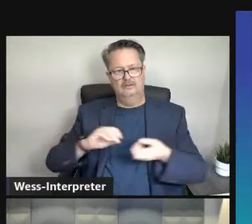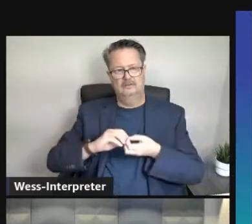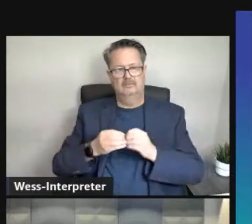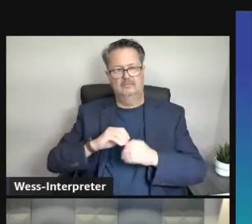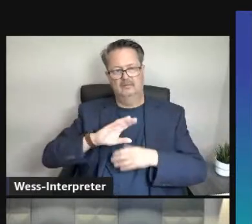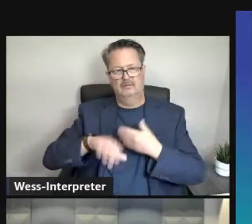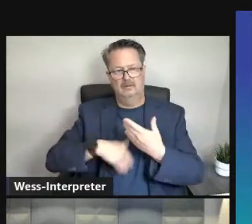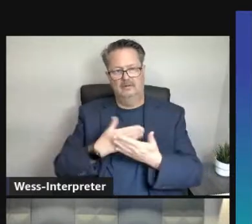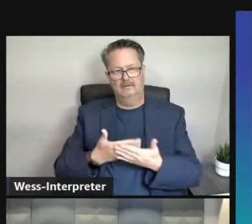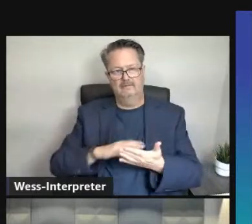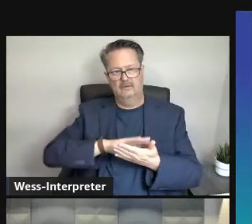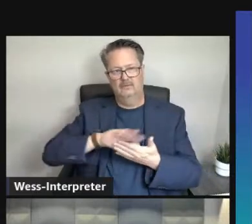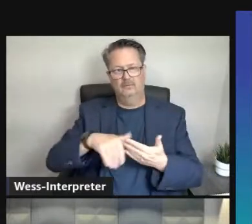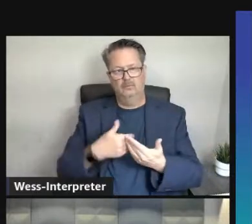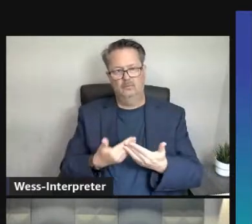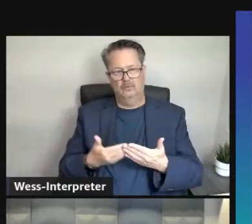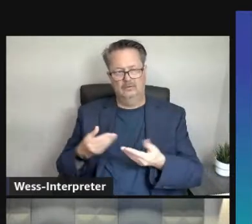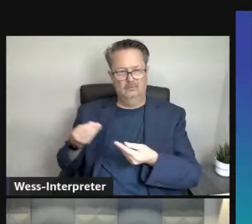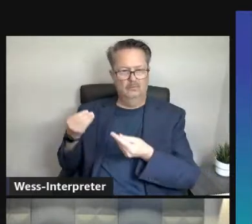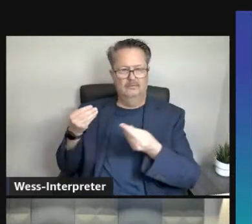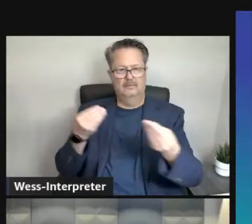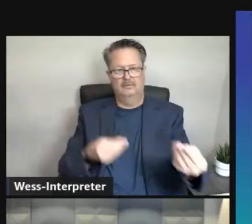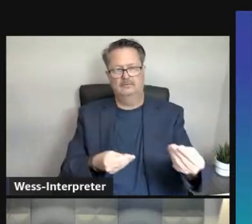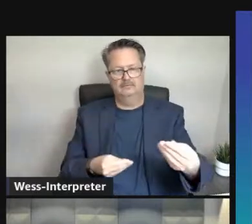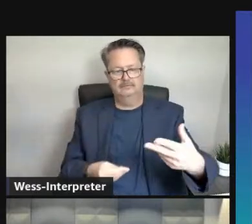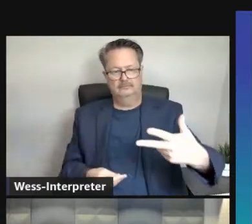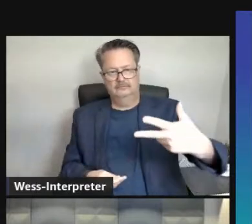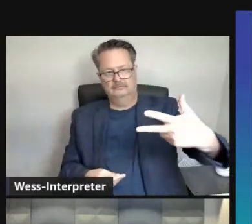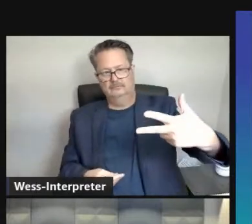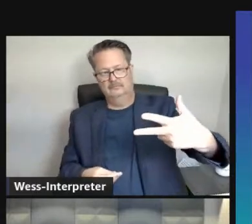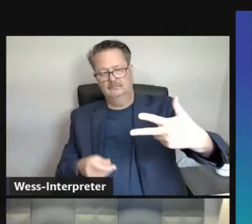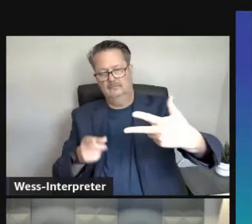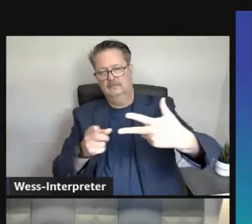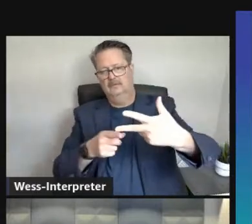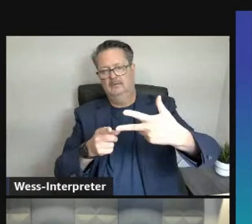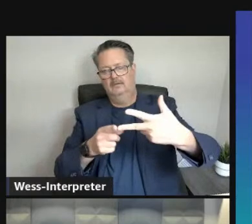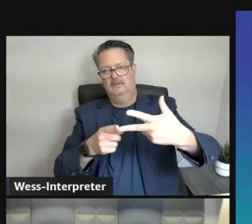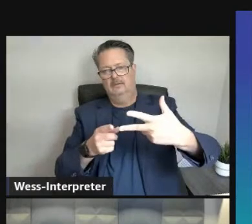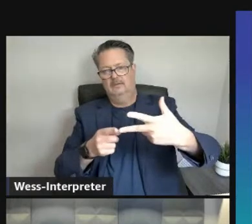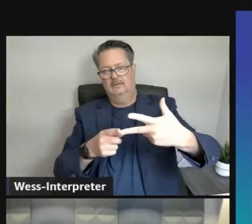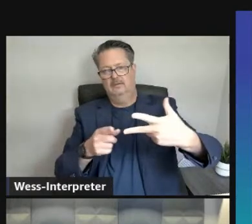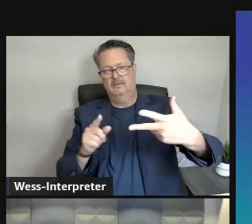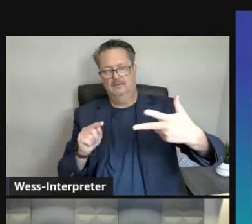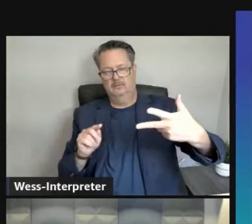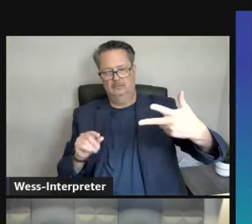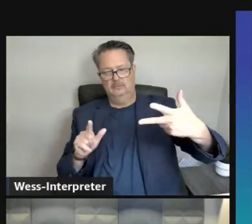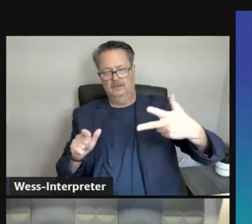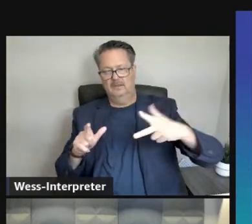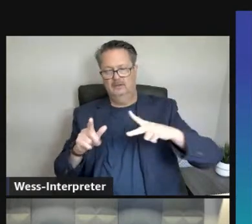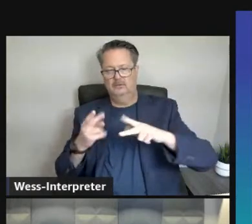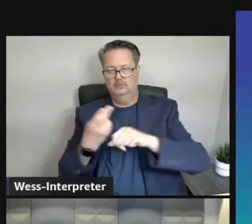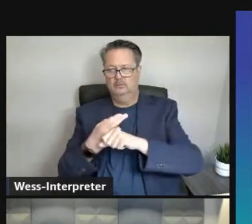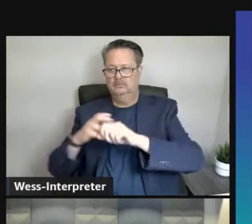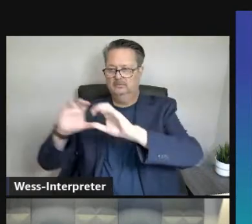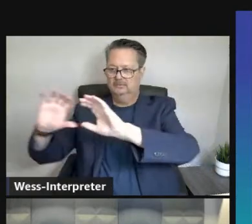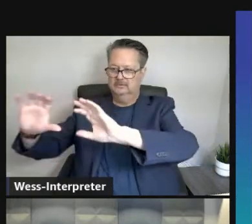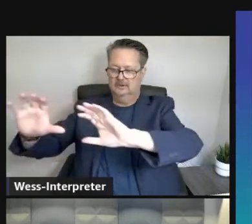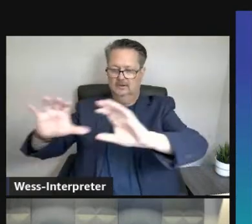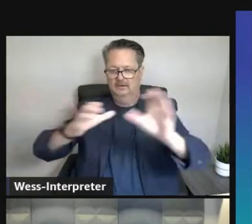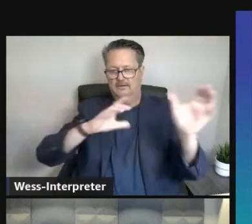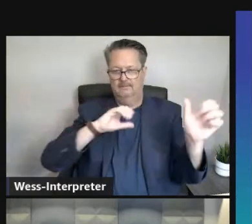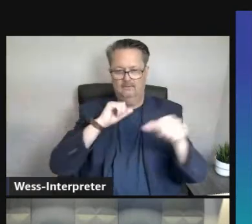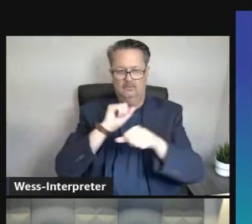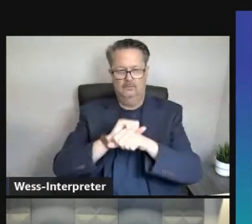workflows. As the tool can use containers for each step in the workflow,